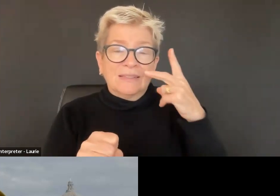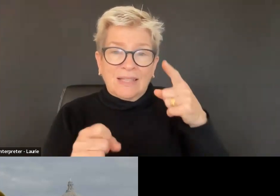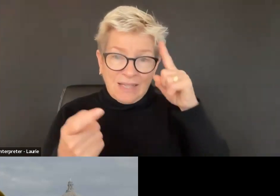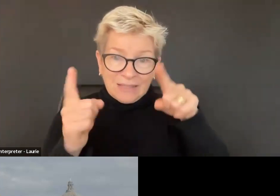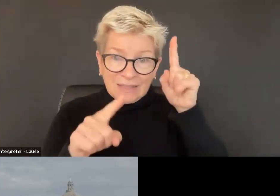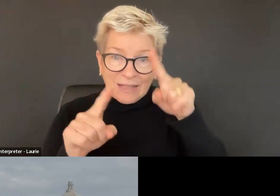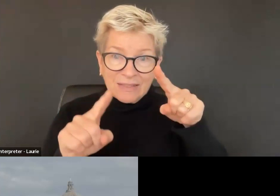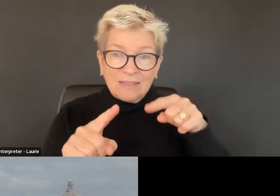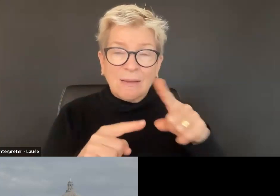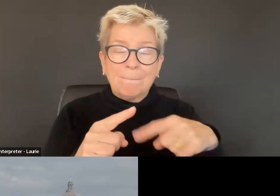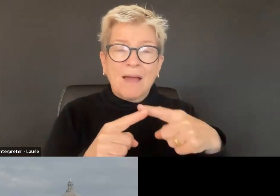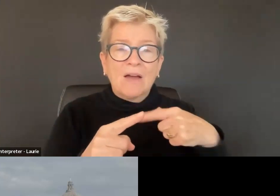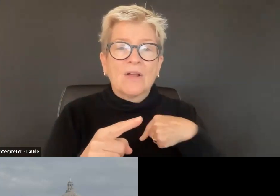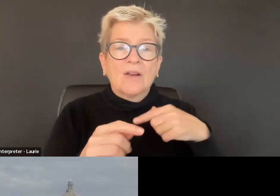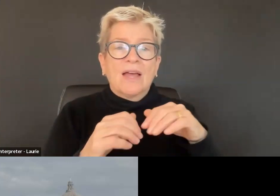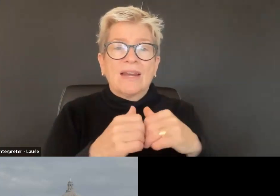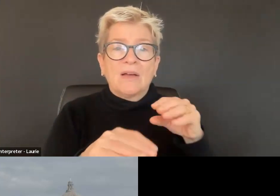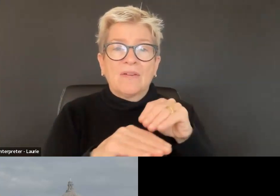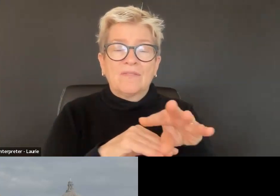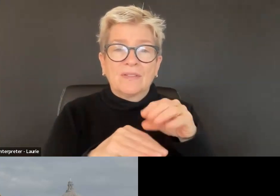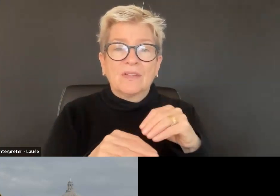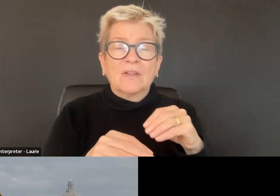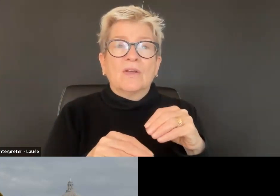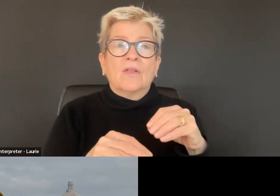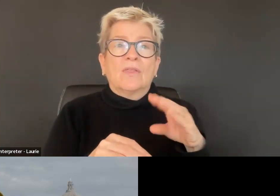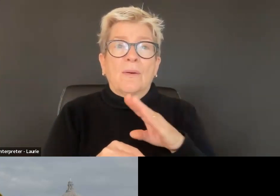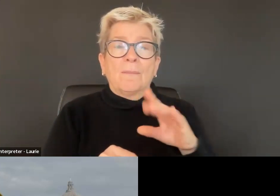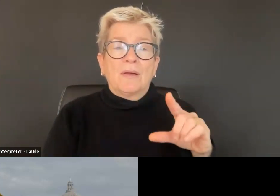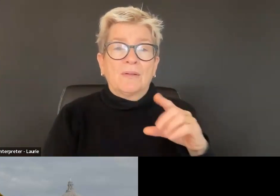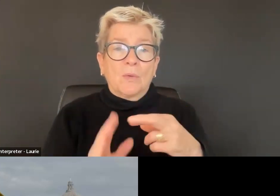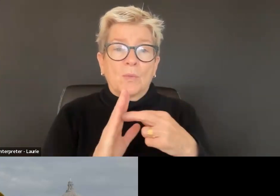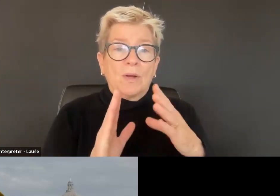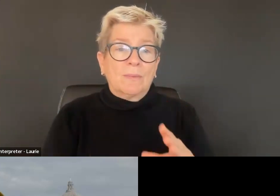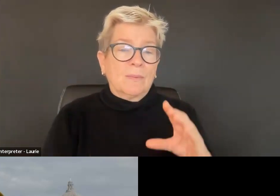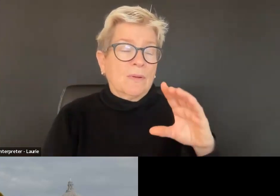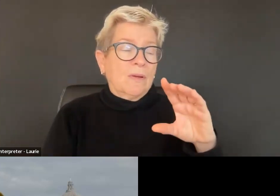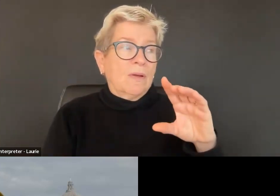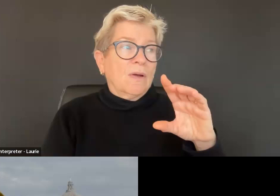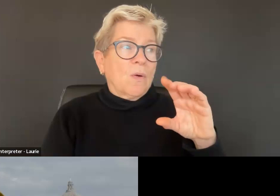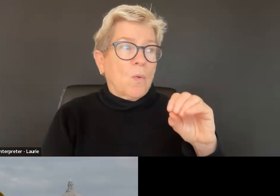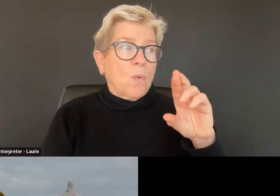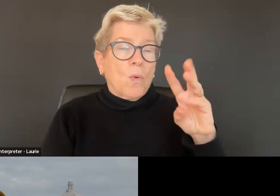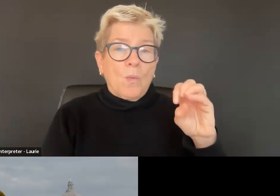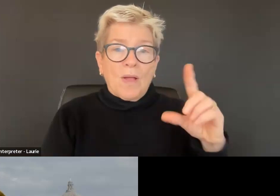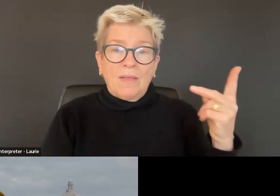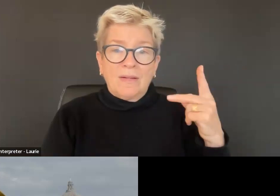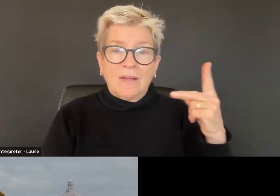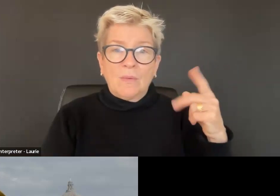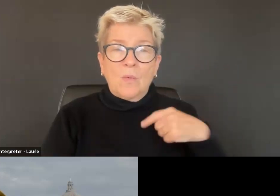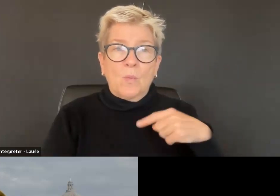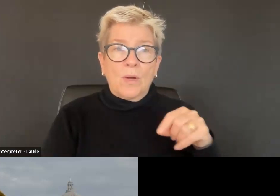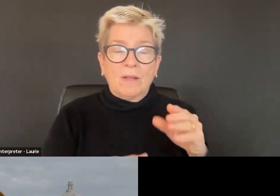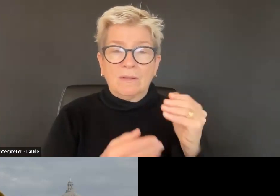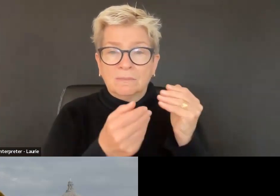shaped, and what is the bill that Rep. Orwell and I will be dropping. And just